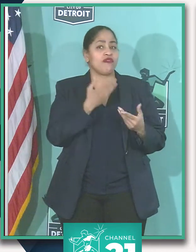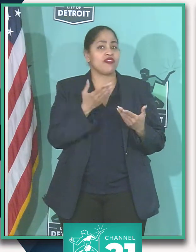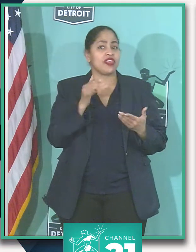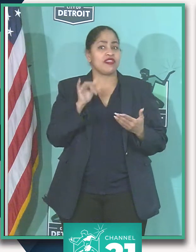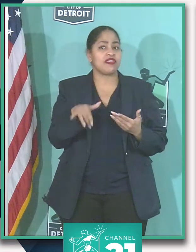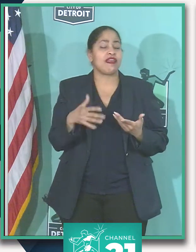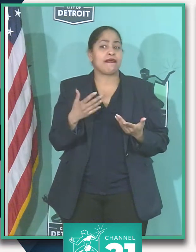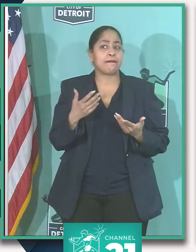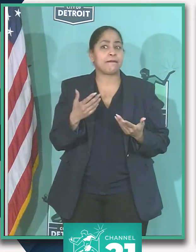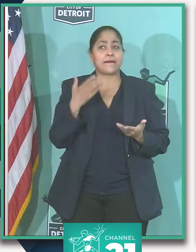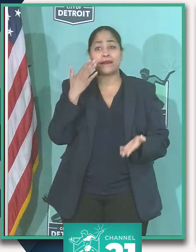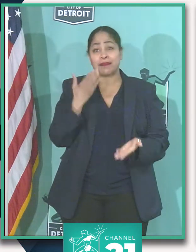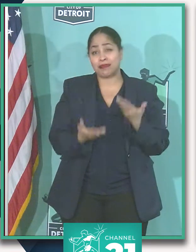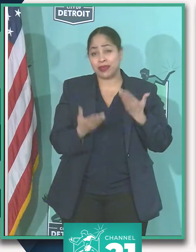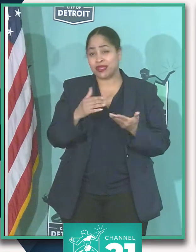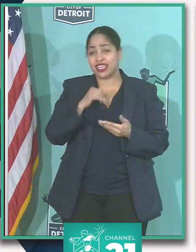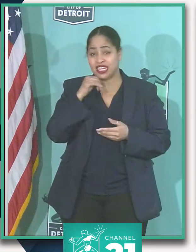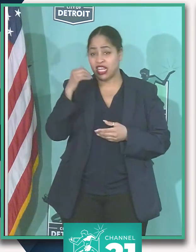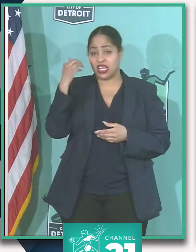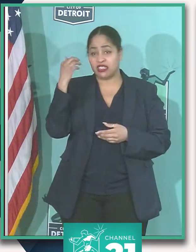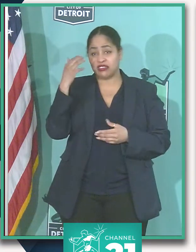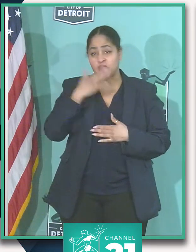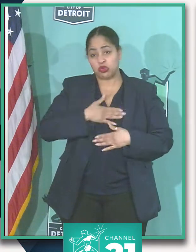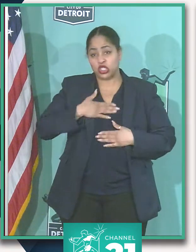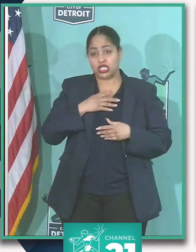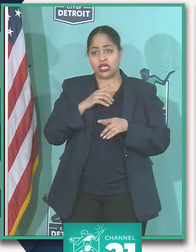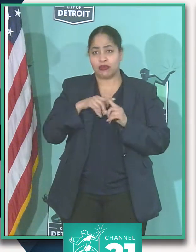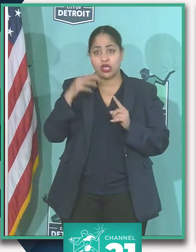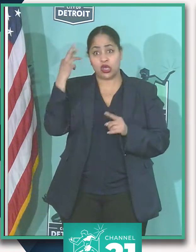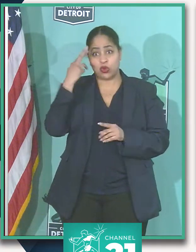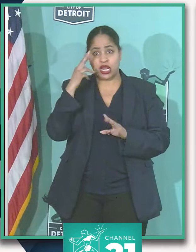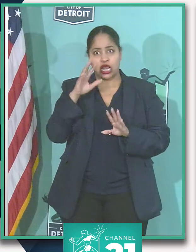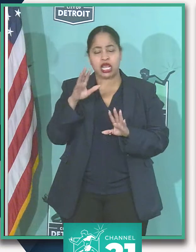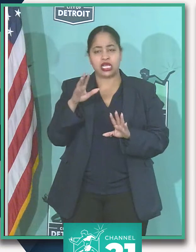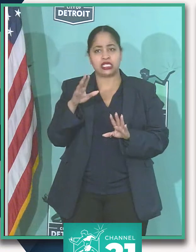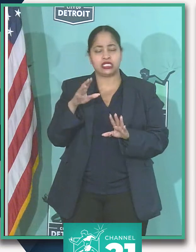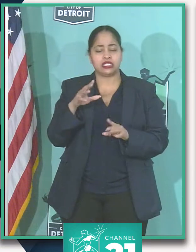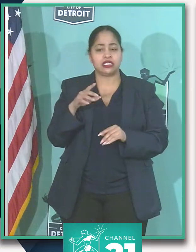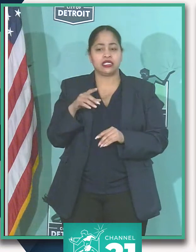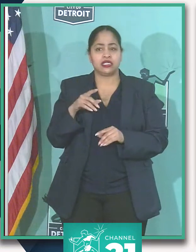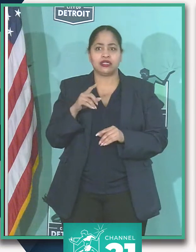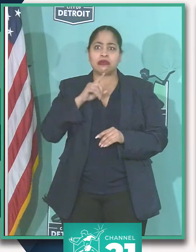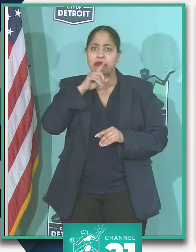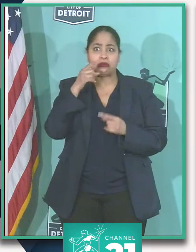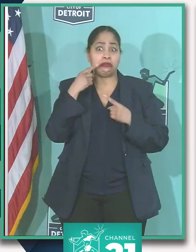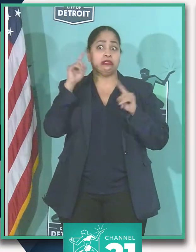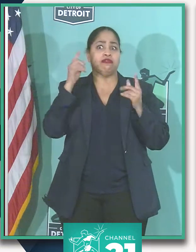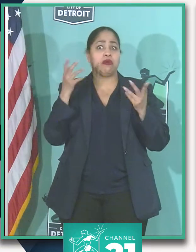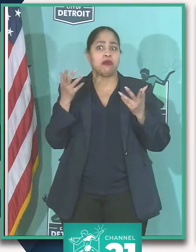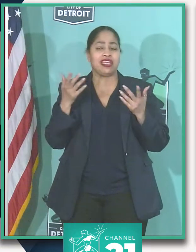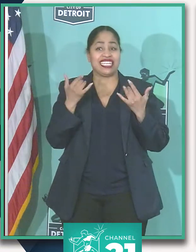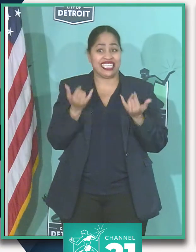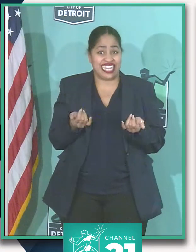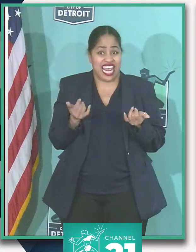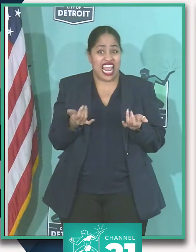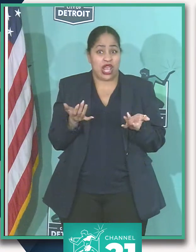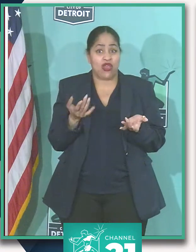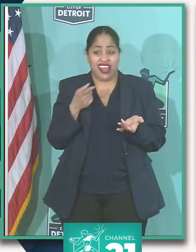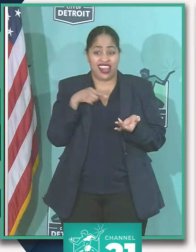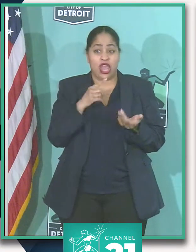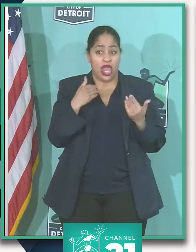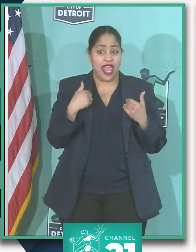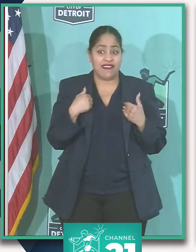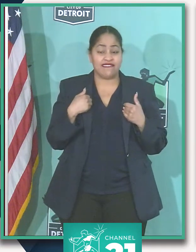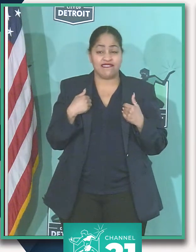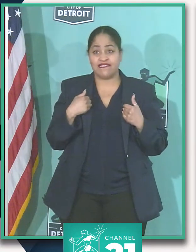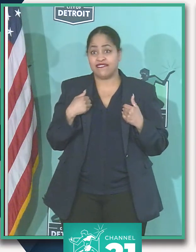that you may not appreciate, but is a logistical achievement, is now they are